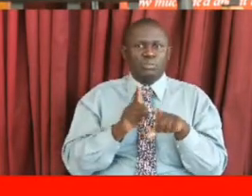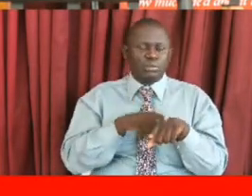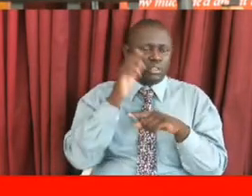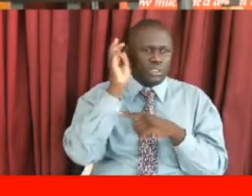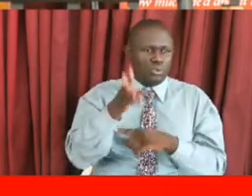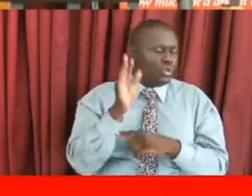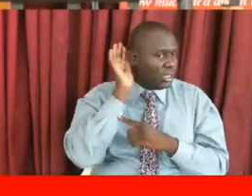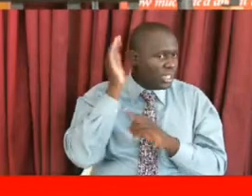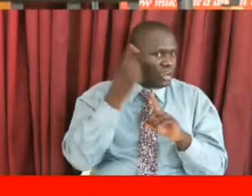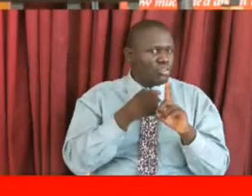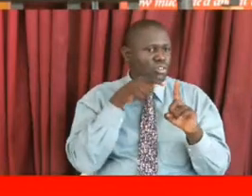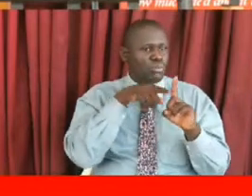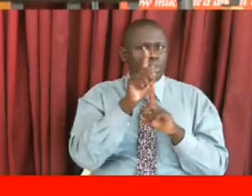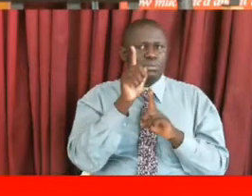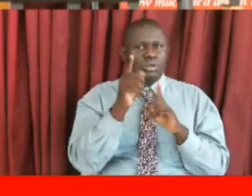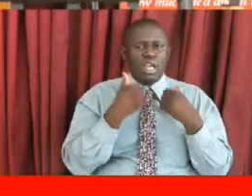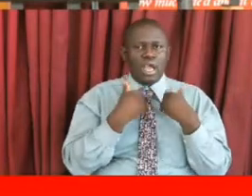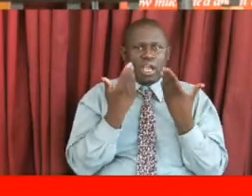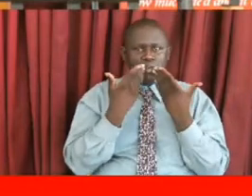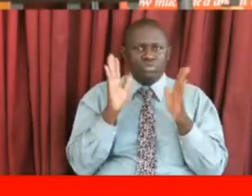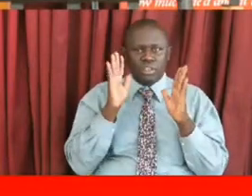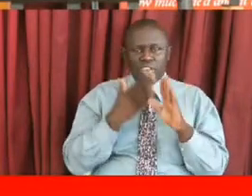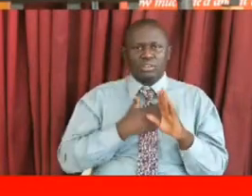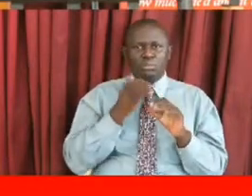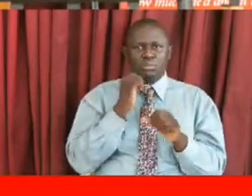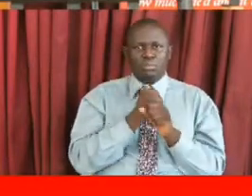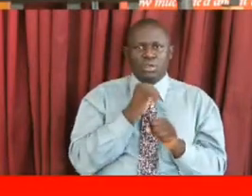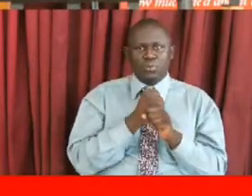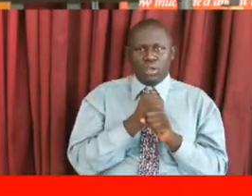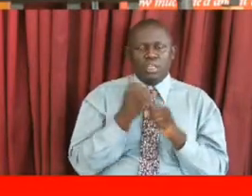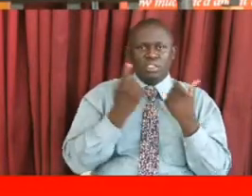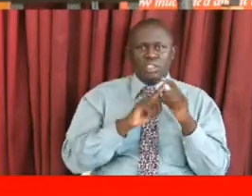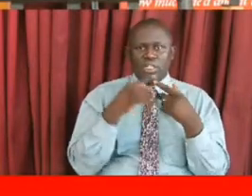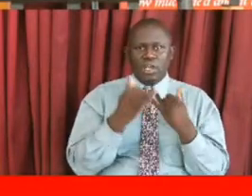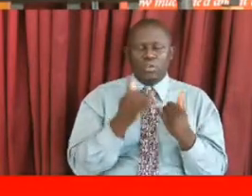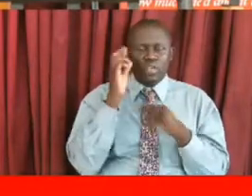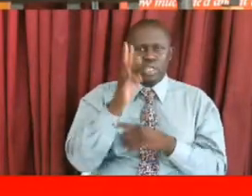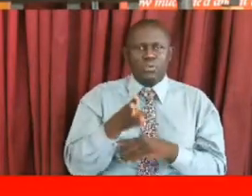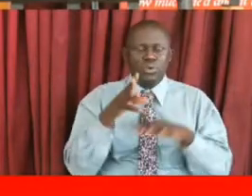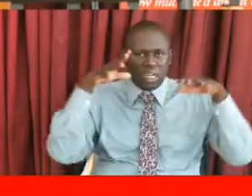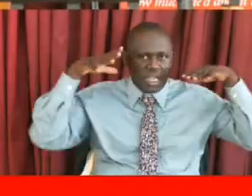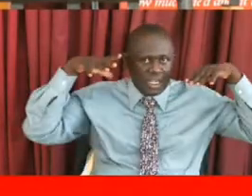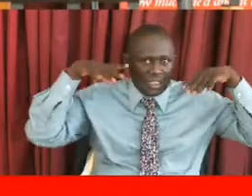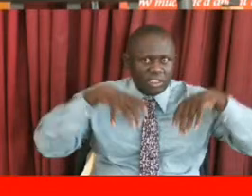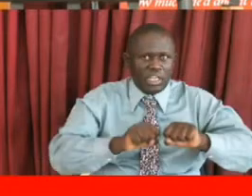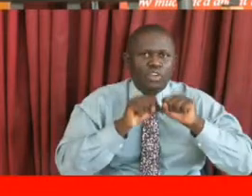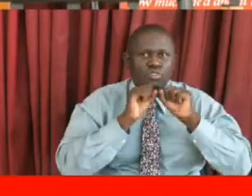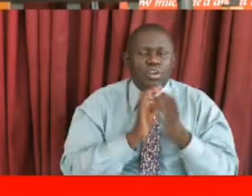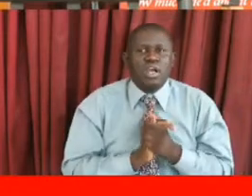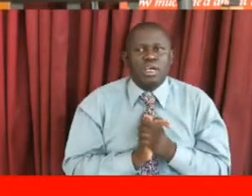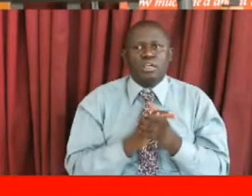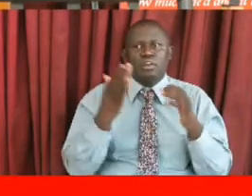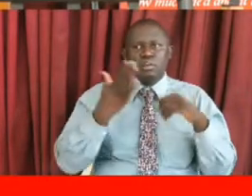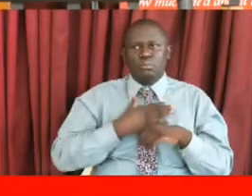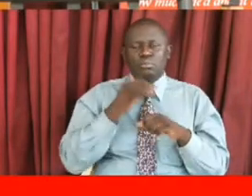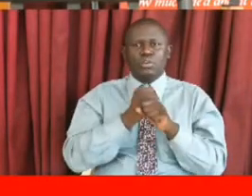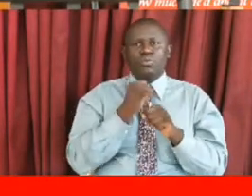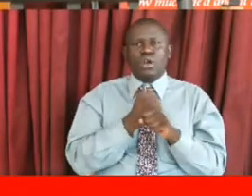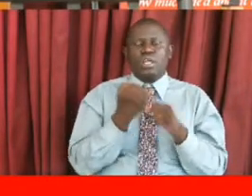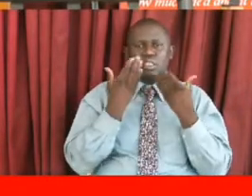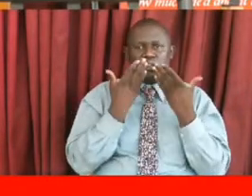him I have finished my he will take over from here the Millennium will be on